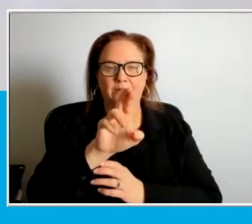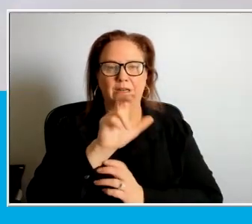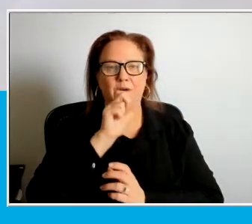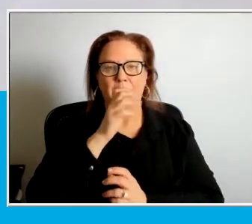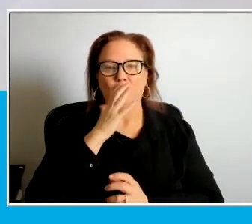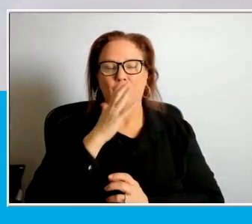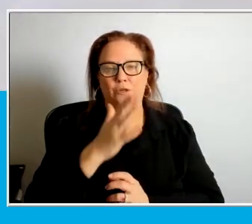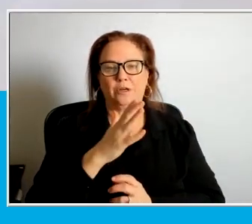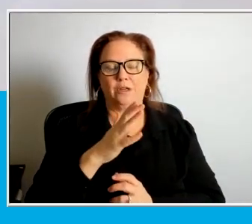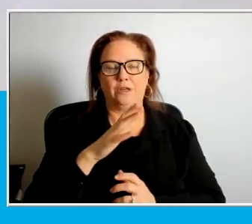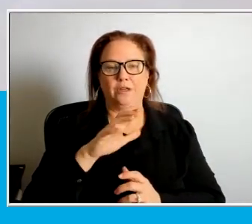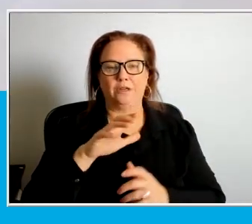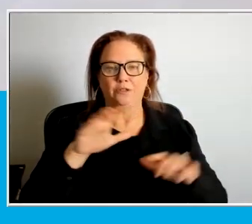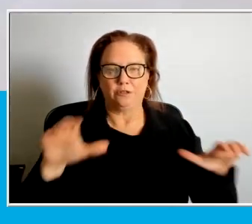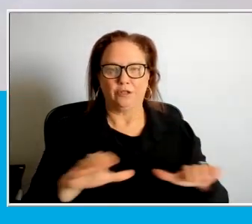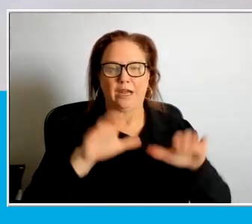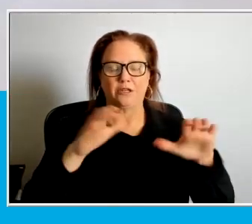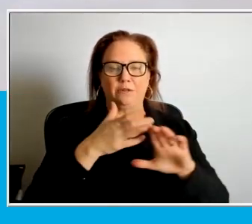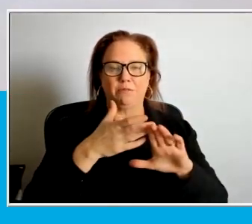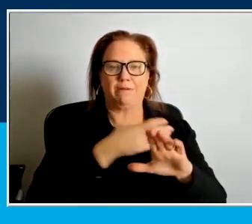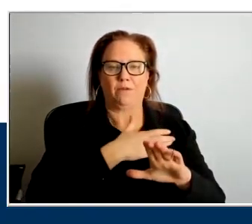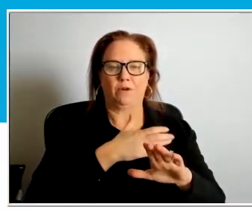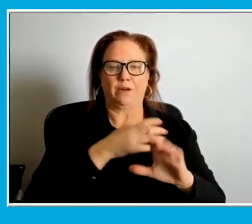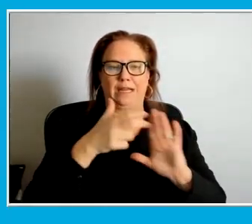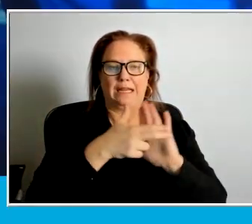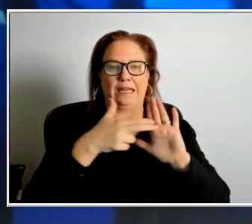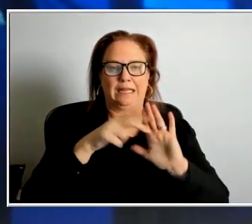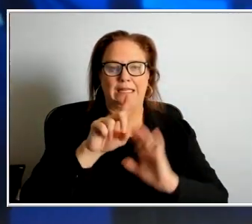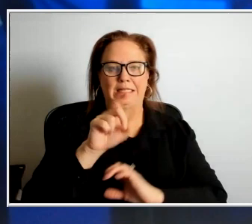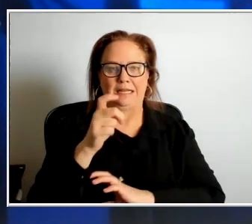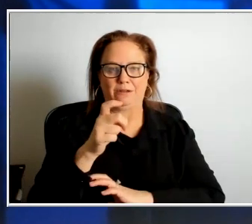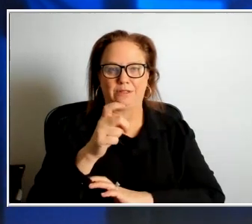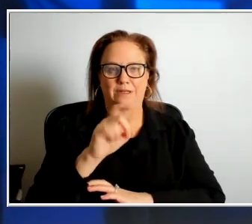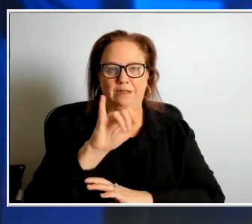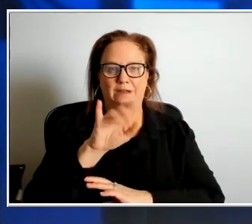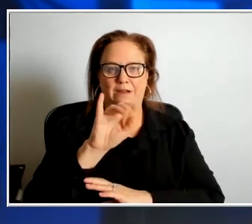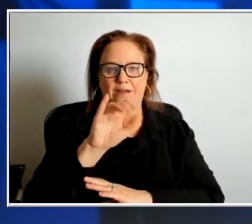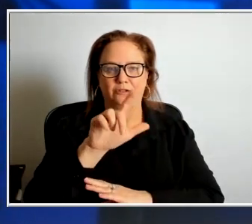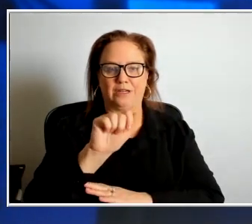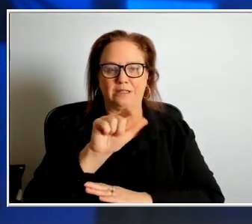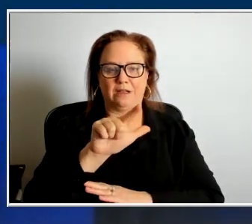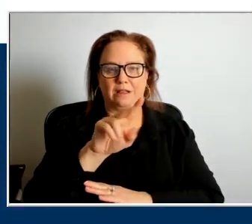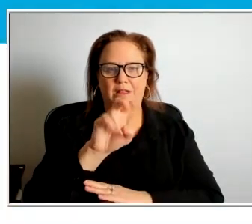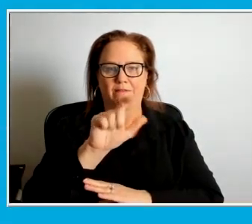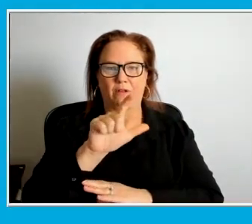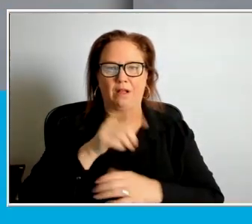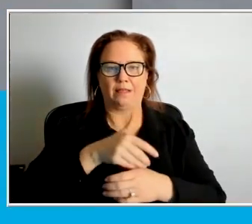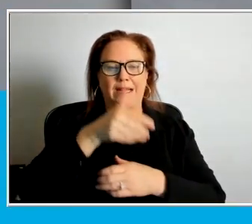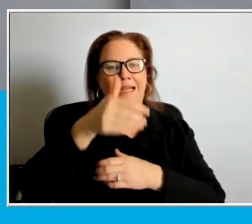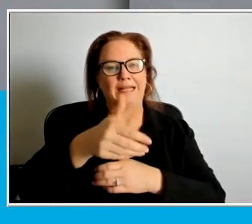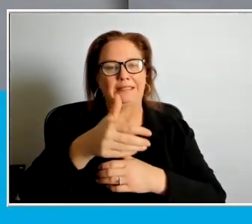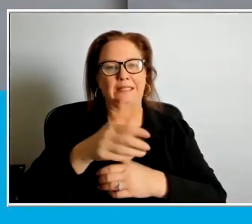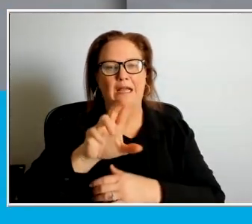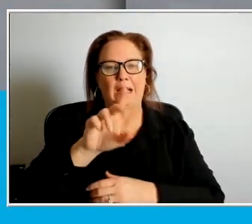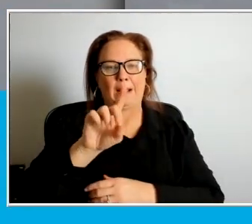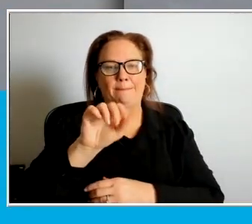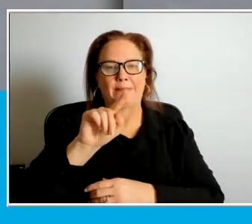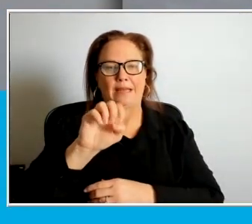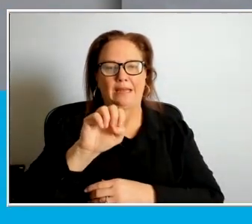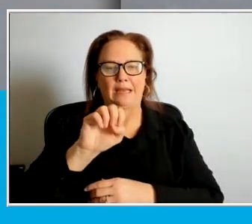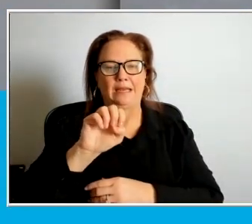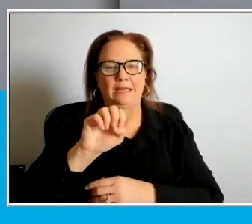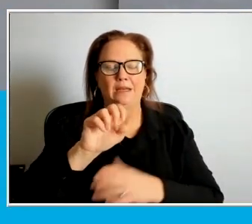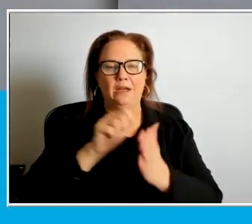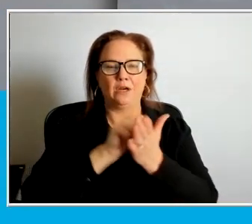She took action before ever getting a diagnosis. I'm Jessica Lovell on the next Morning Medical Update. The decision to remove